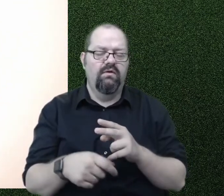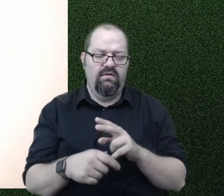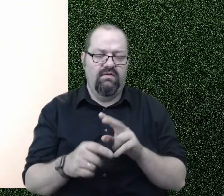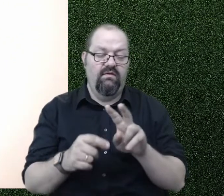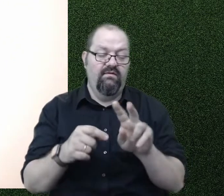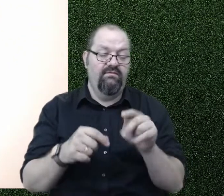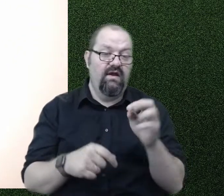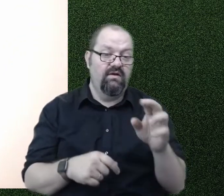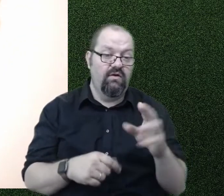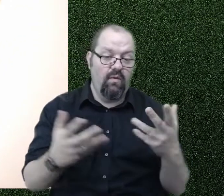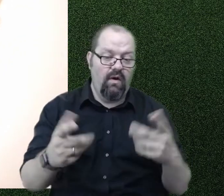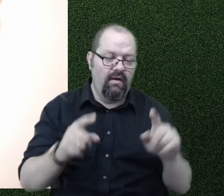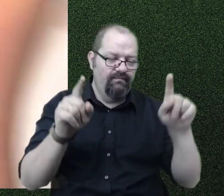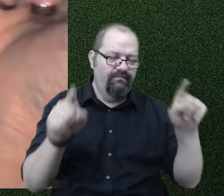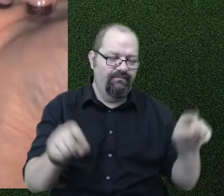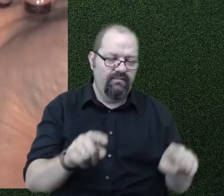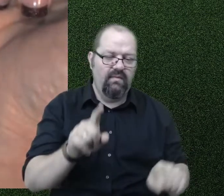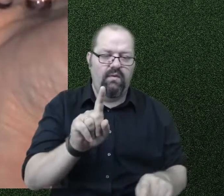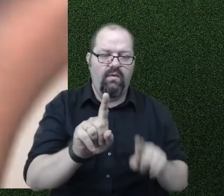Then 2u,